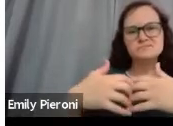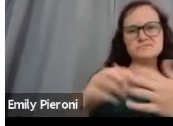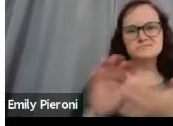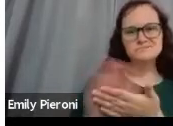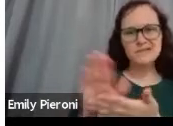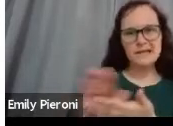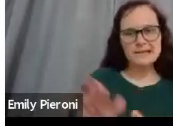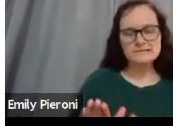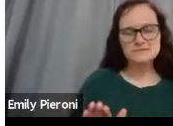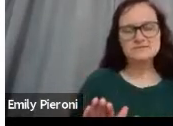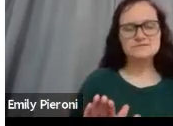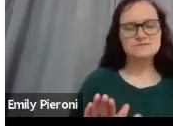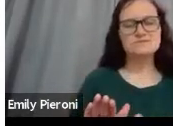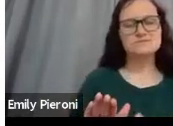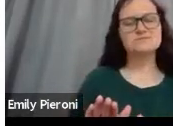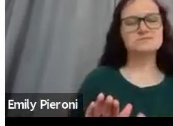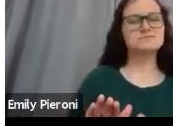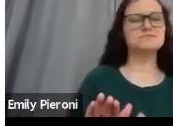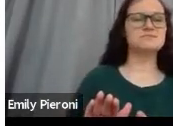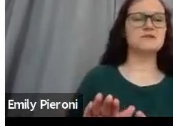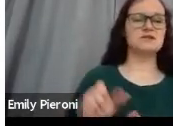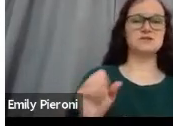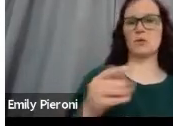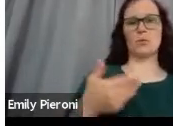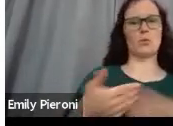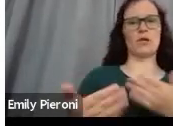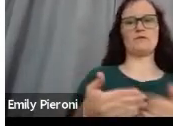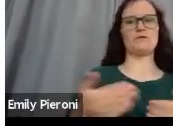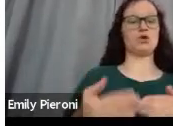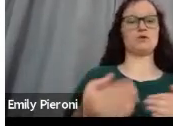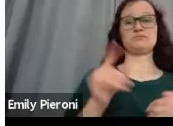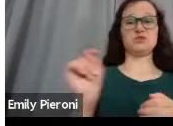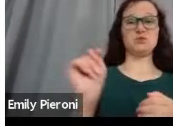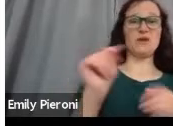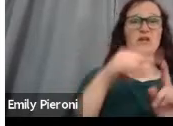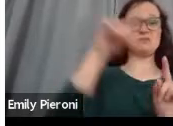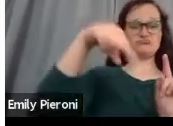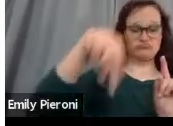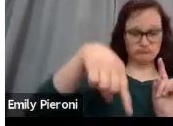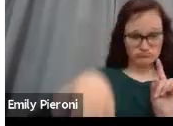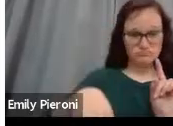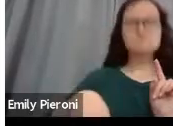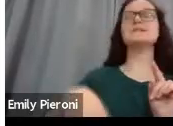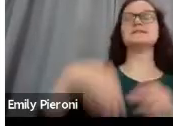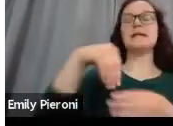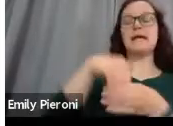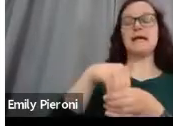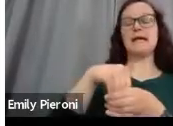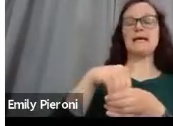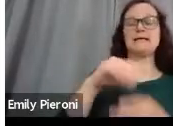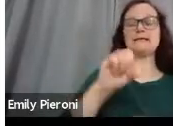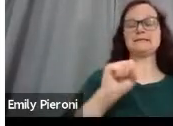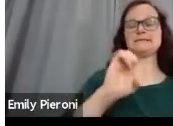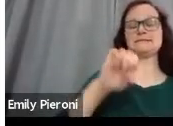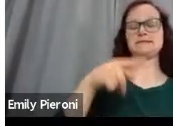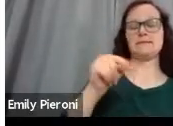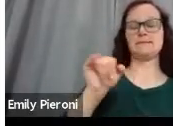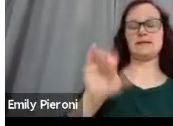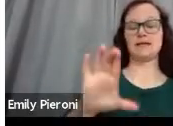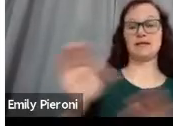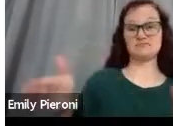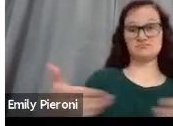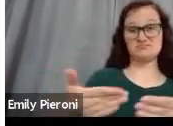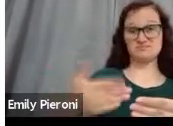is flushed down the toilet is winding up in either septic tanks or municipal